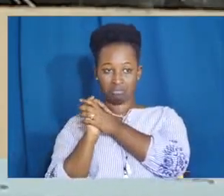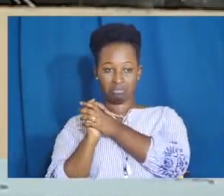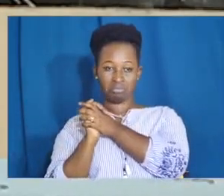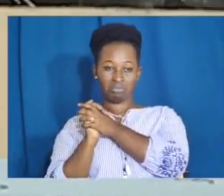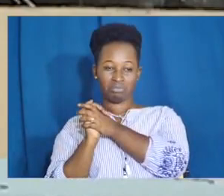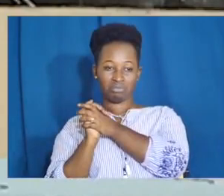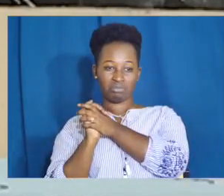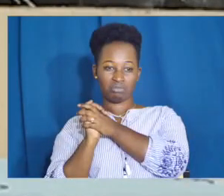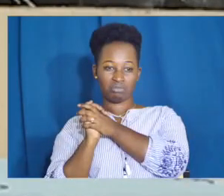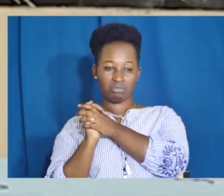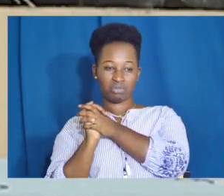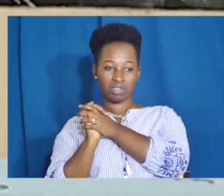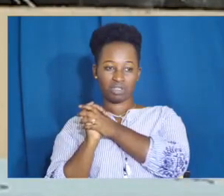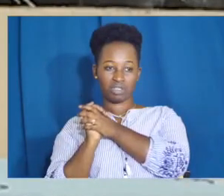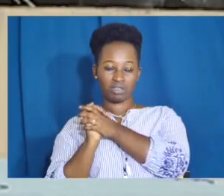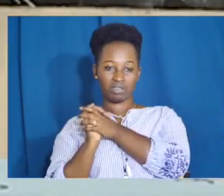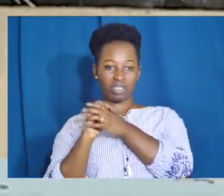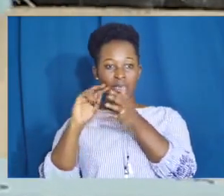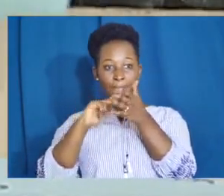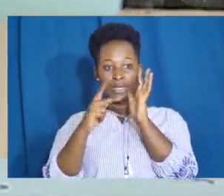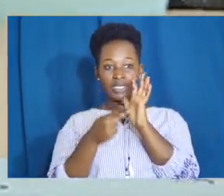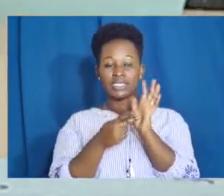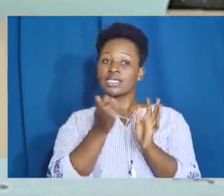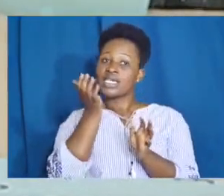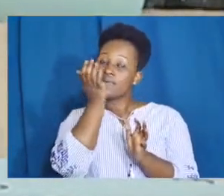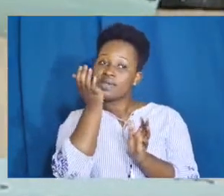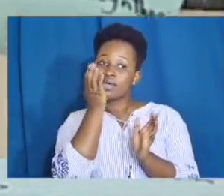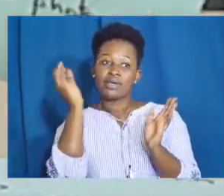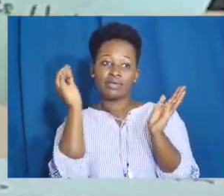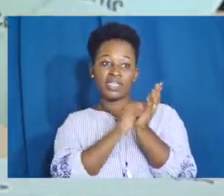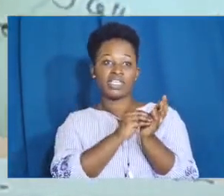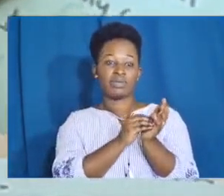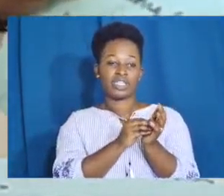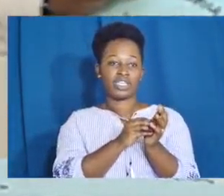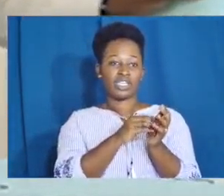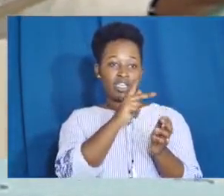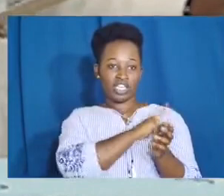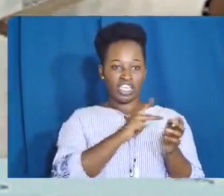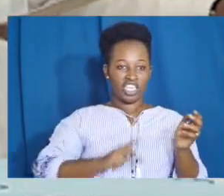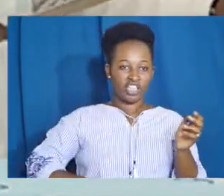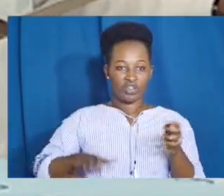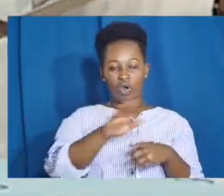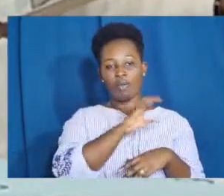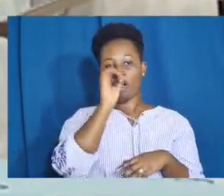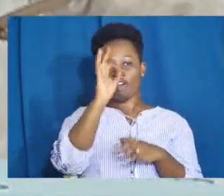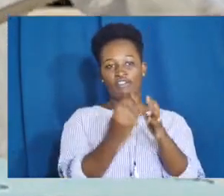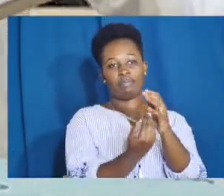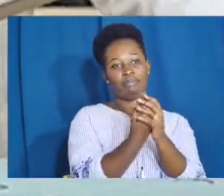multicellular, and autotrophic. Bean plant belongs to the kingdom plant.